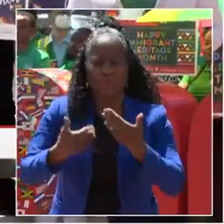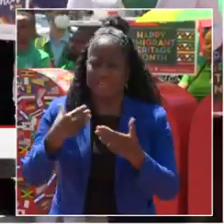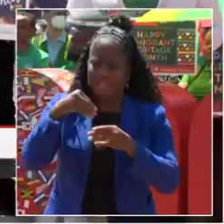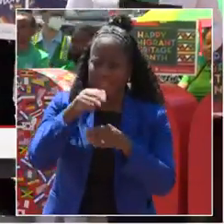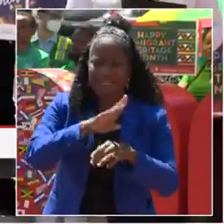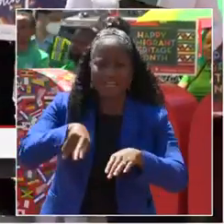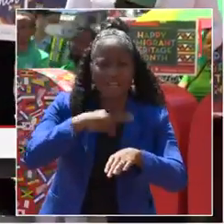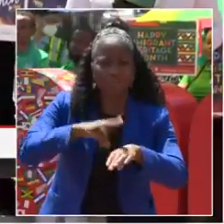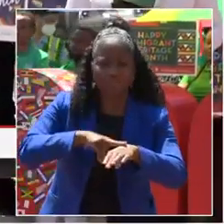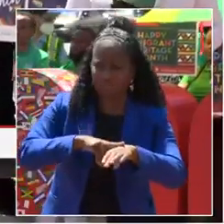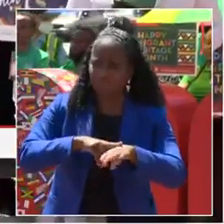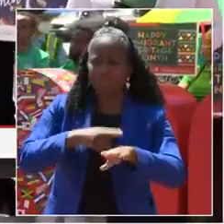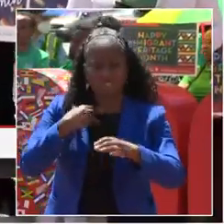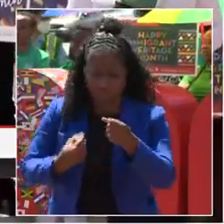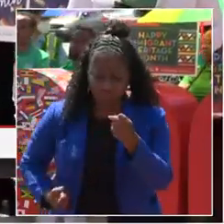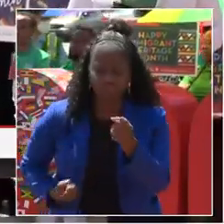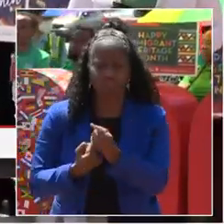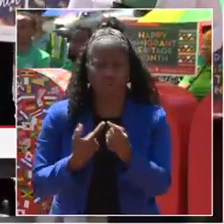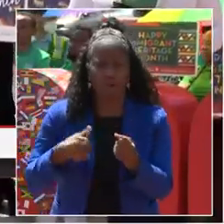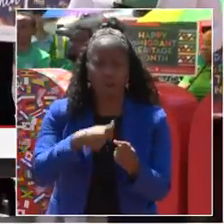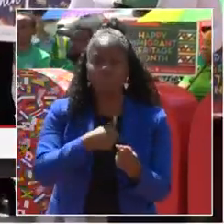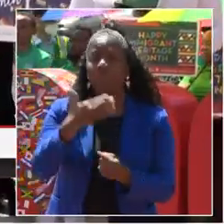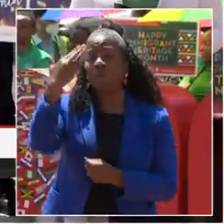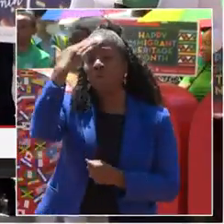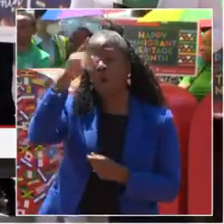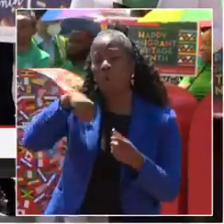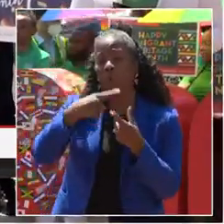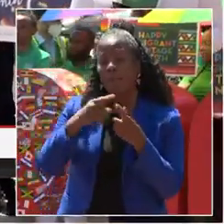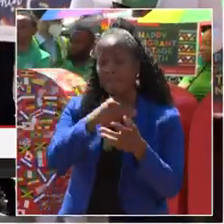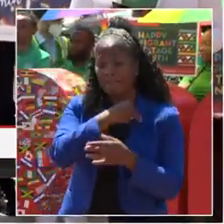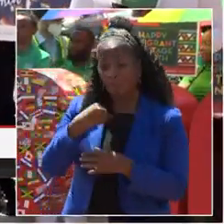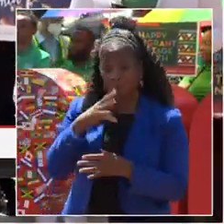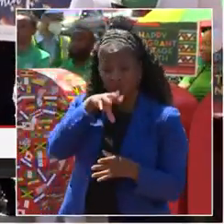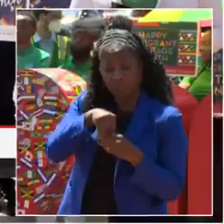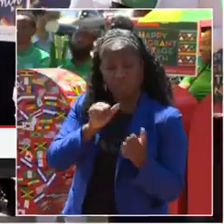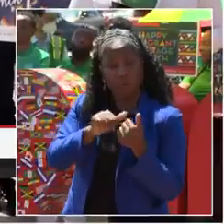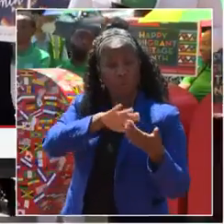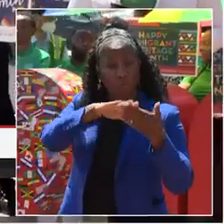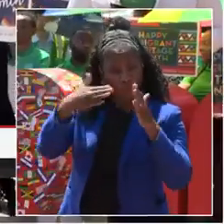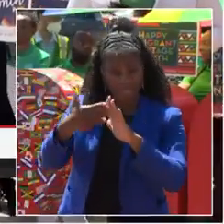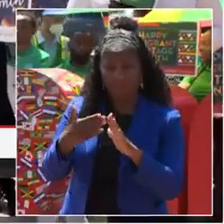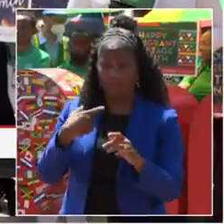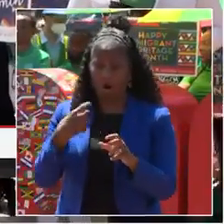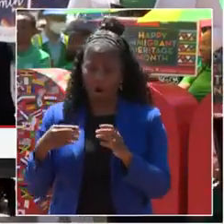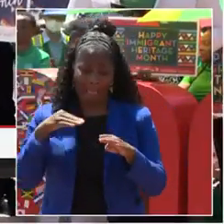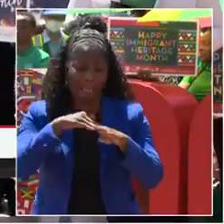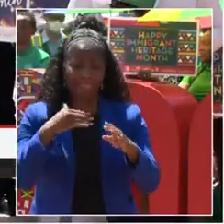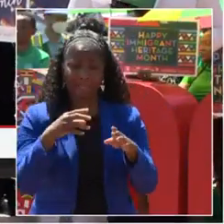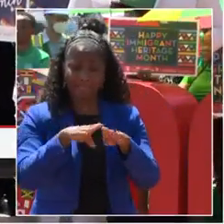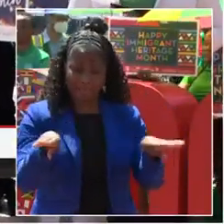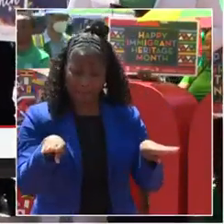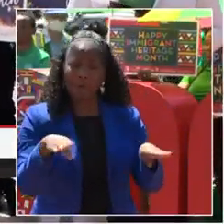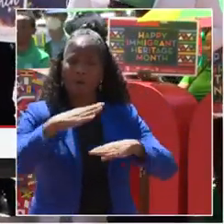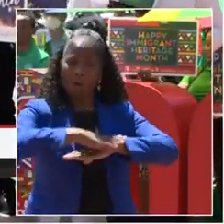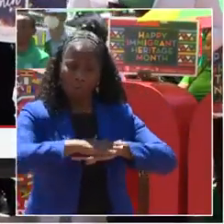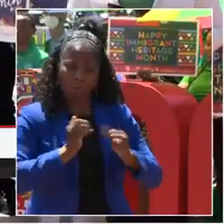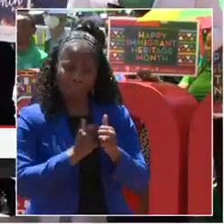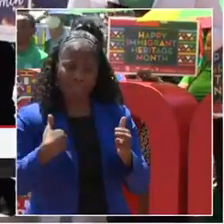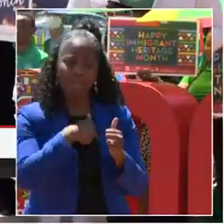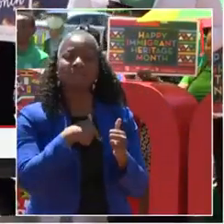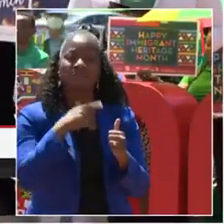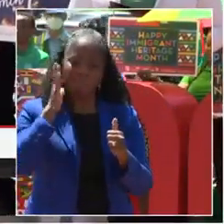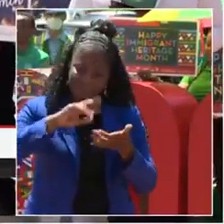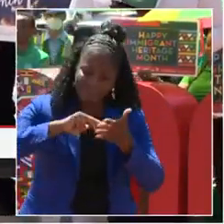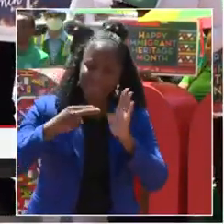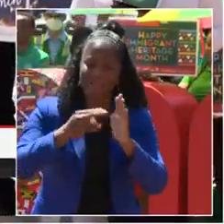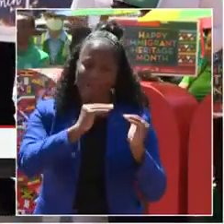nation. Because we know when LGBTQ plus members are at the table, equity and justice are achieved. Since Mayor